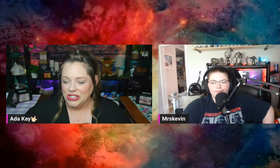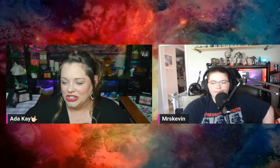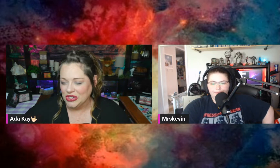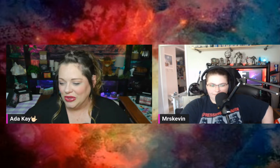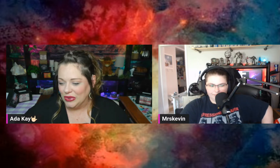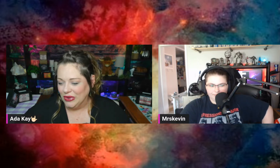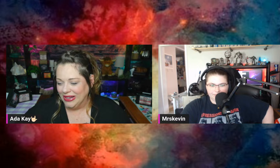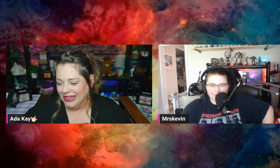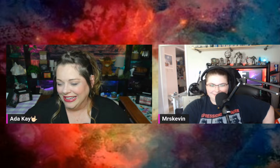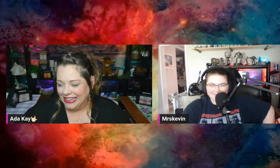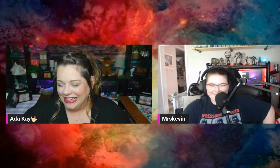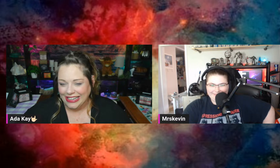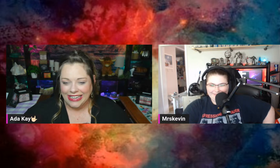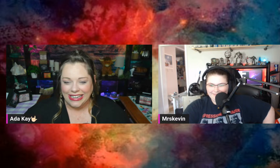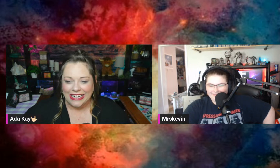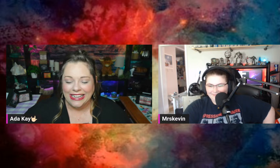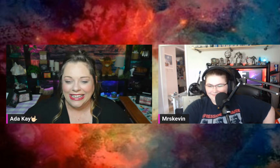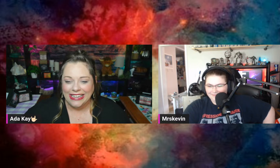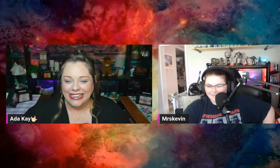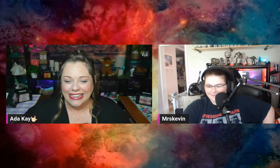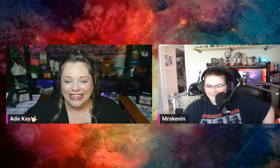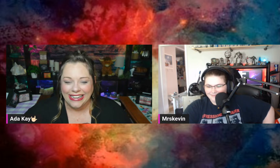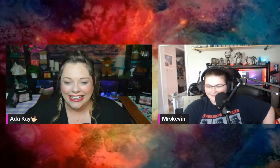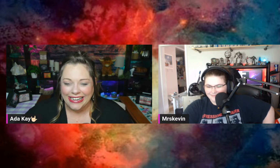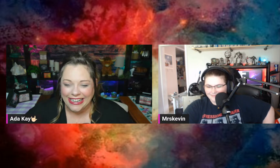I'll send it to you.